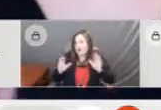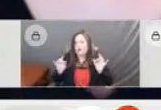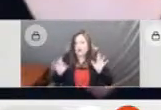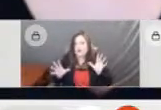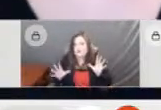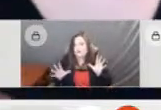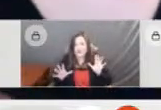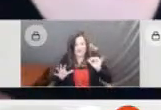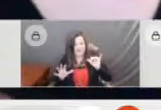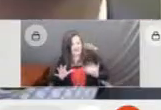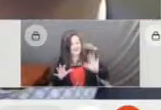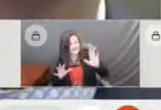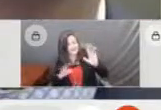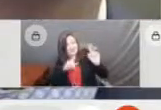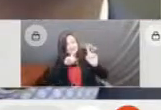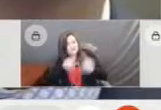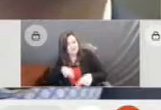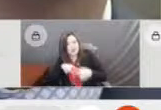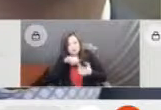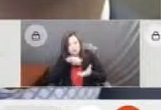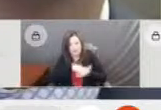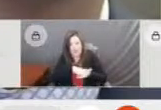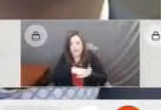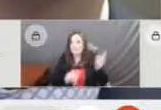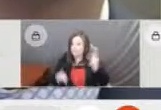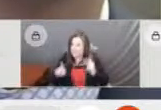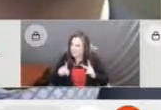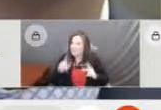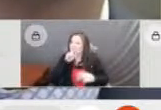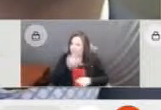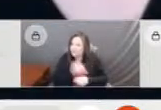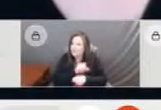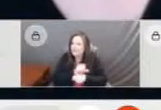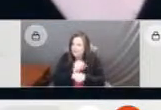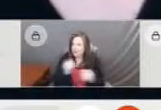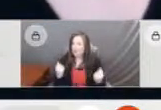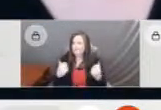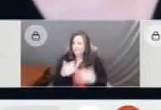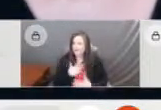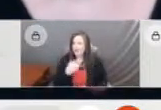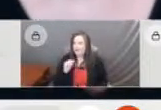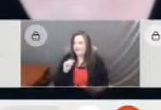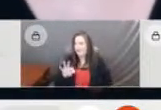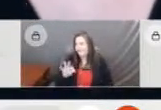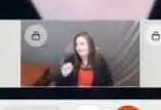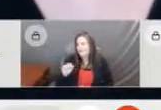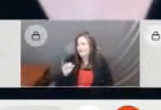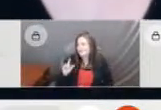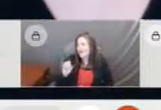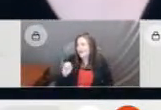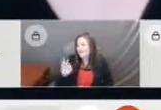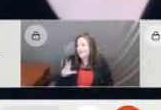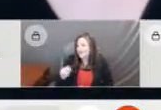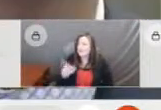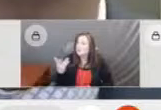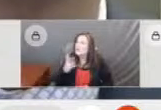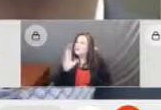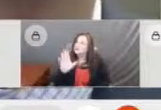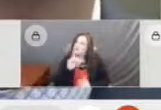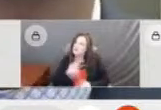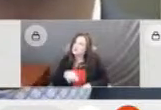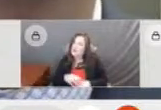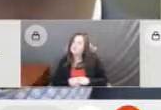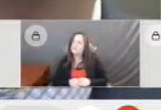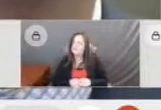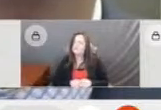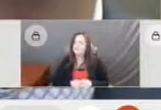how they respond to that. People are really afraid of these side effects. What do you say to them? Well, one thing you have